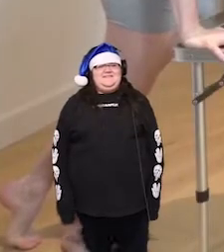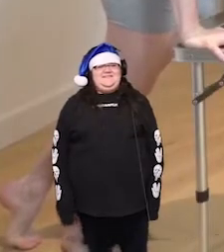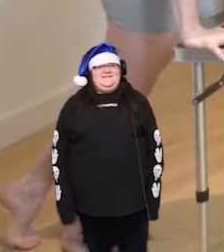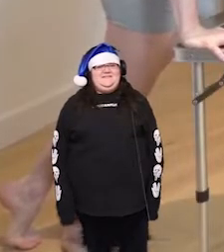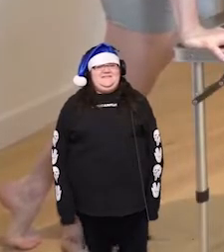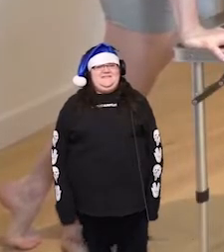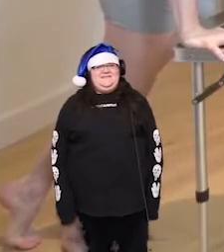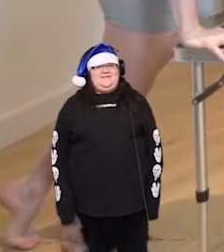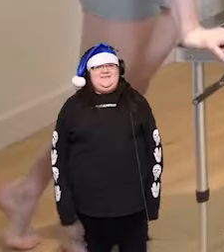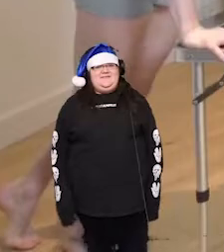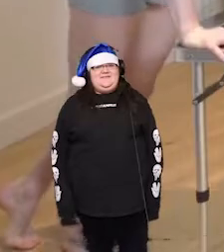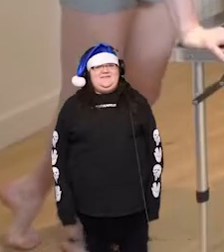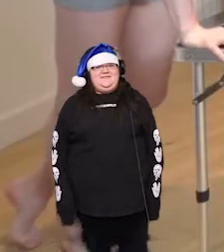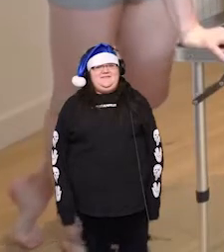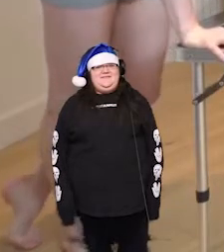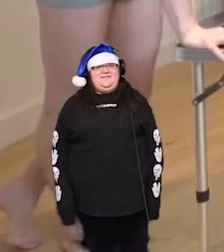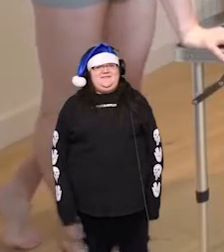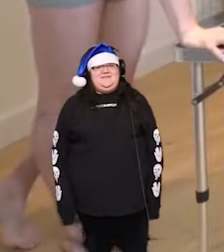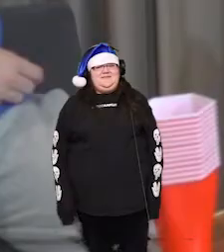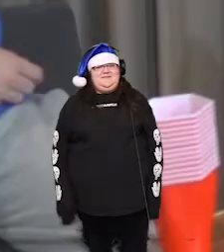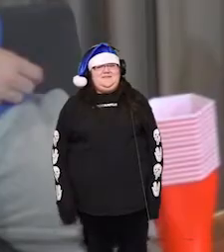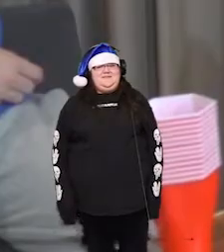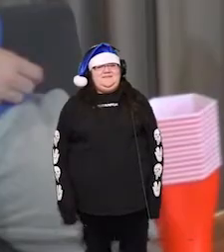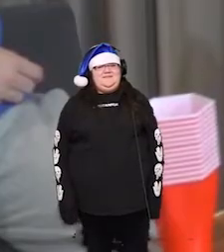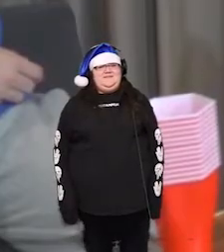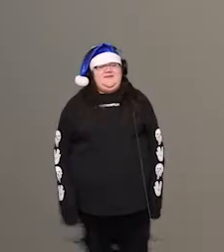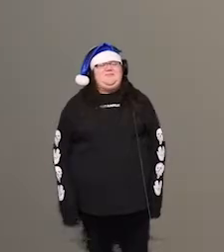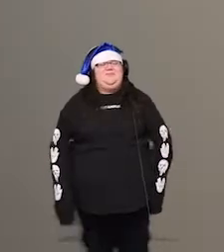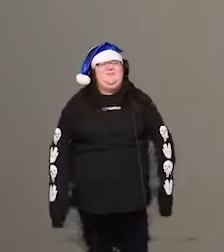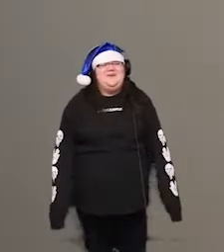August 15th. No. When is it? I don't know.